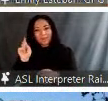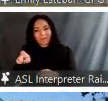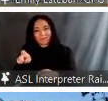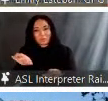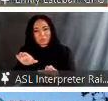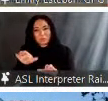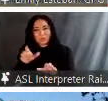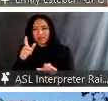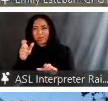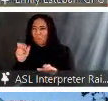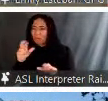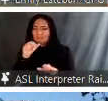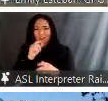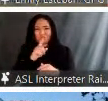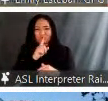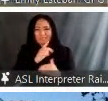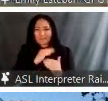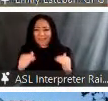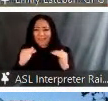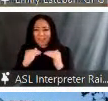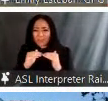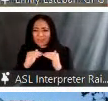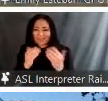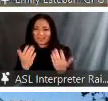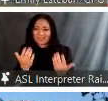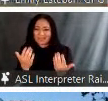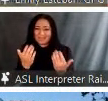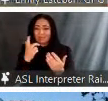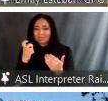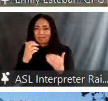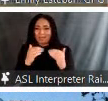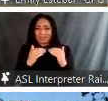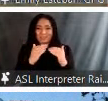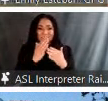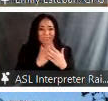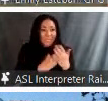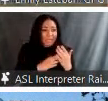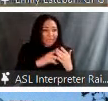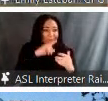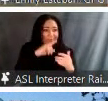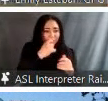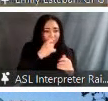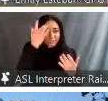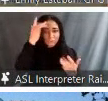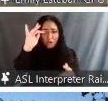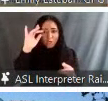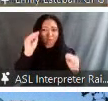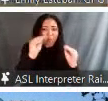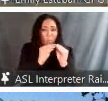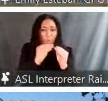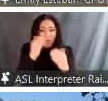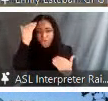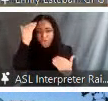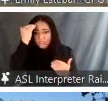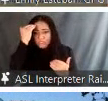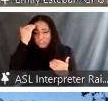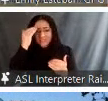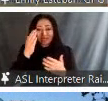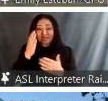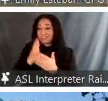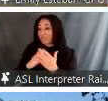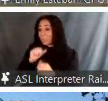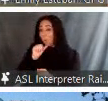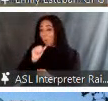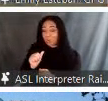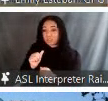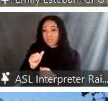it's not going to be equity. It will be non-equity because some kid will be smarter, will have more knowledge, and some won't. And when they go